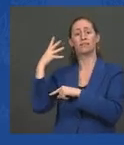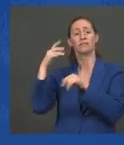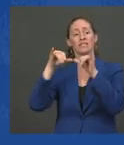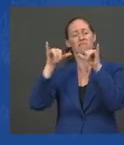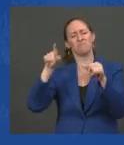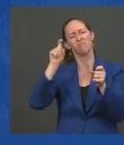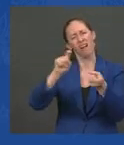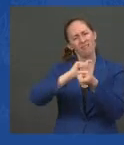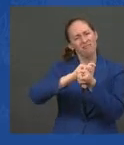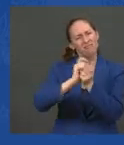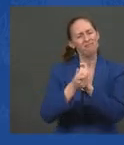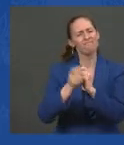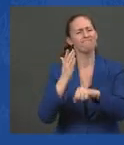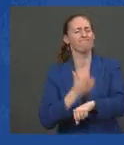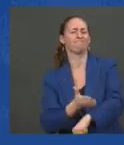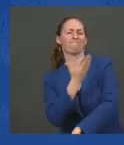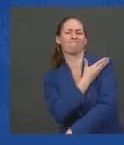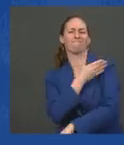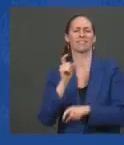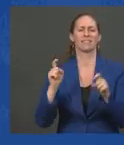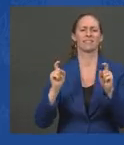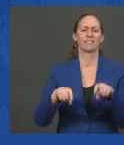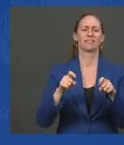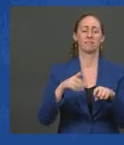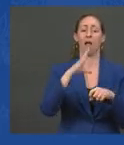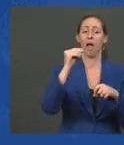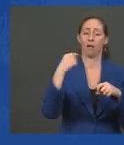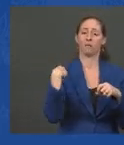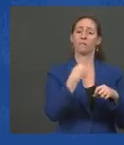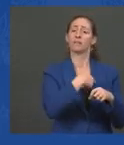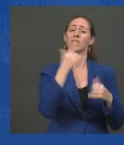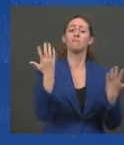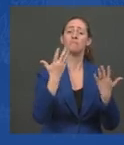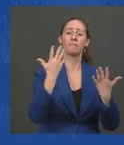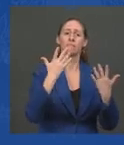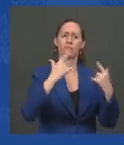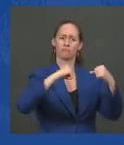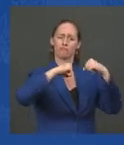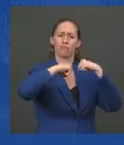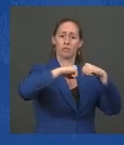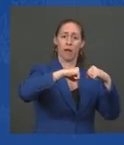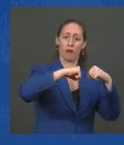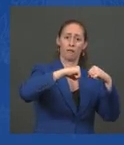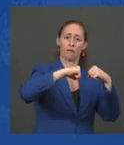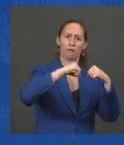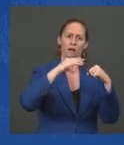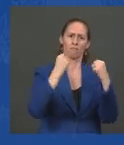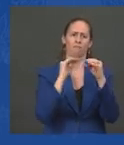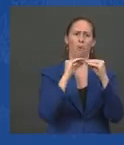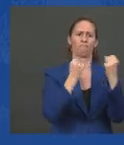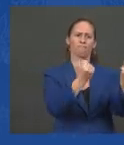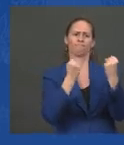We must defend and strengthen the right that unlocks all other rights, the